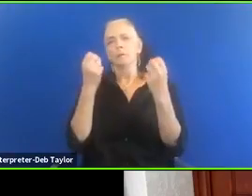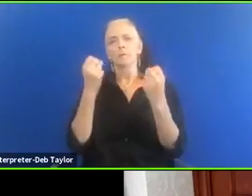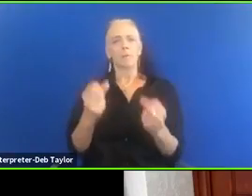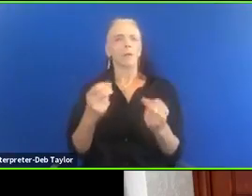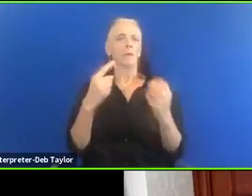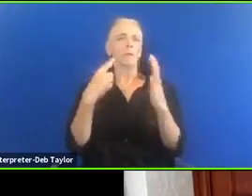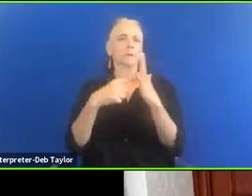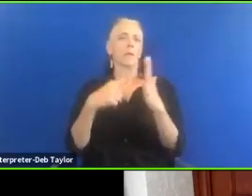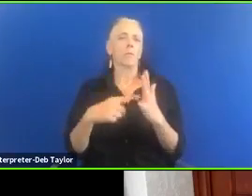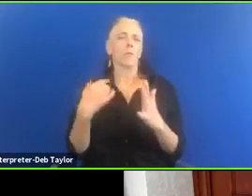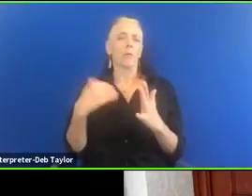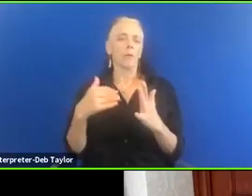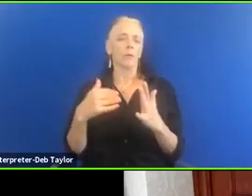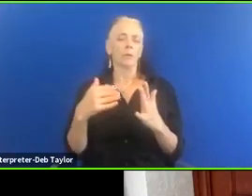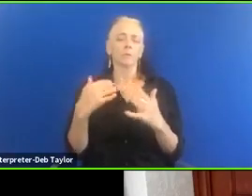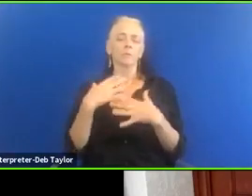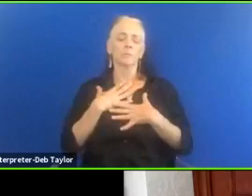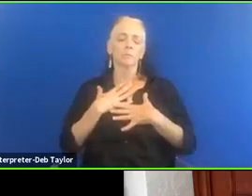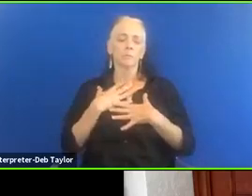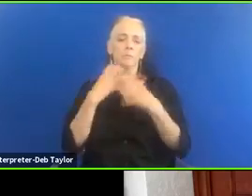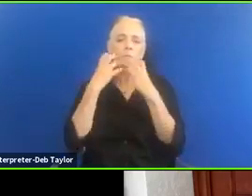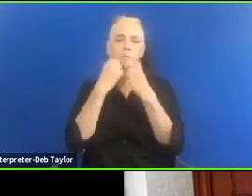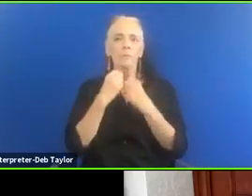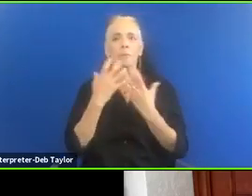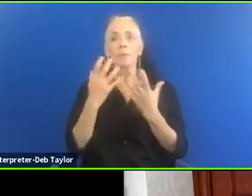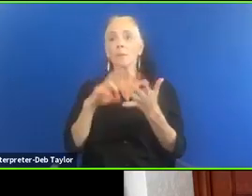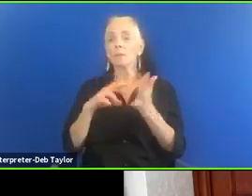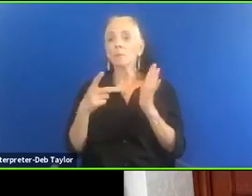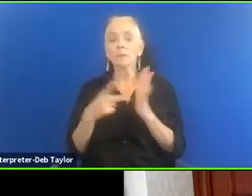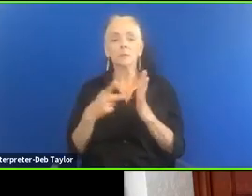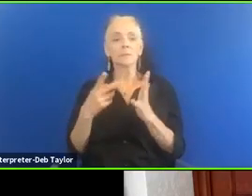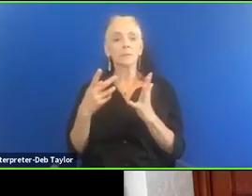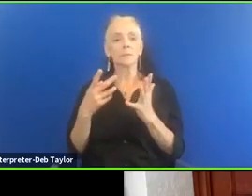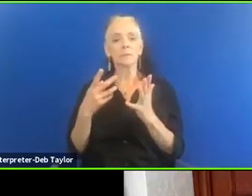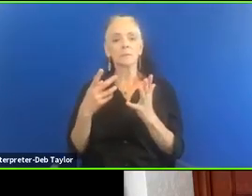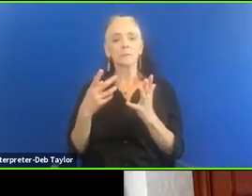to the creativity of